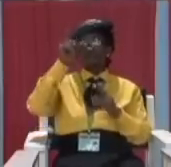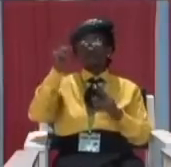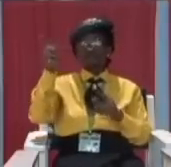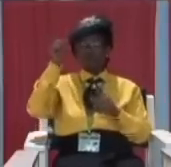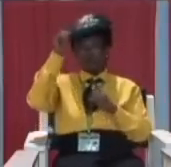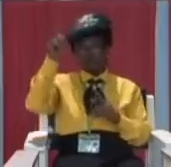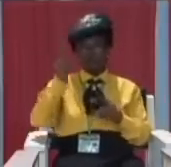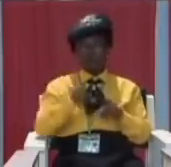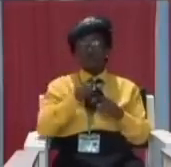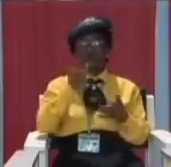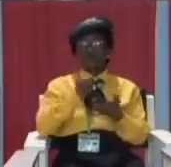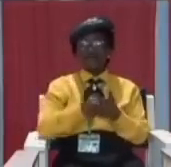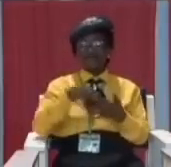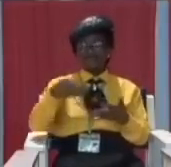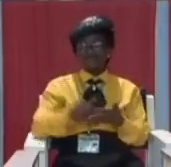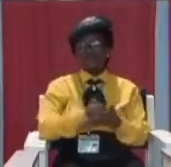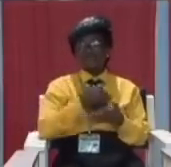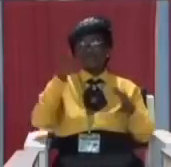Please receive them.